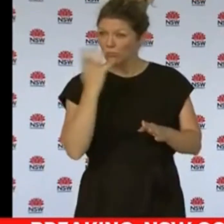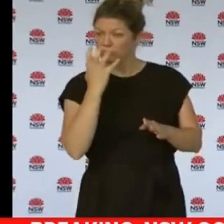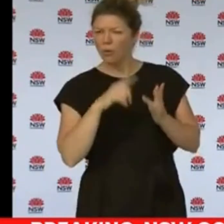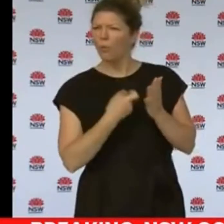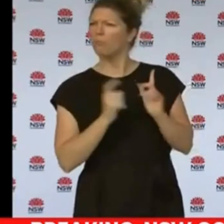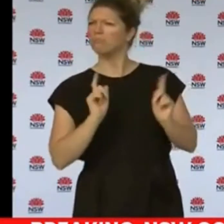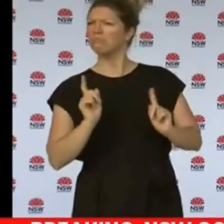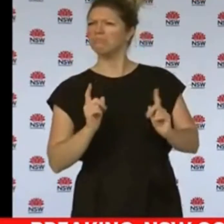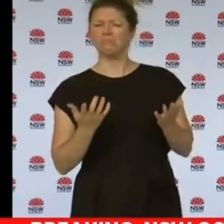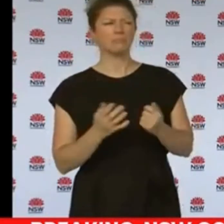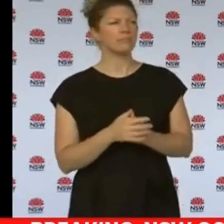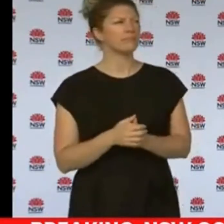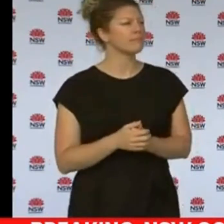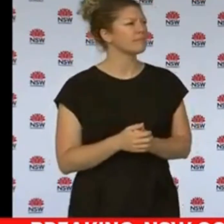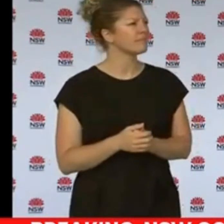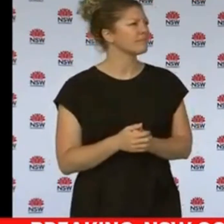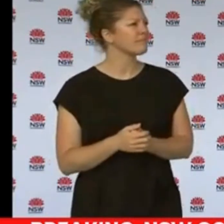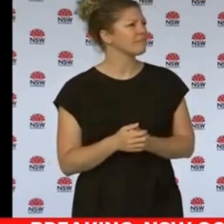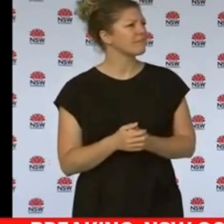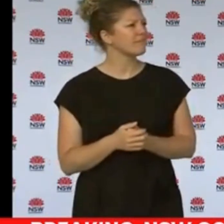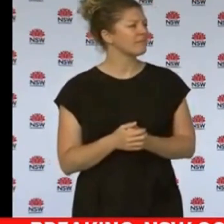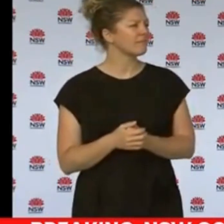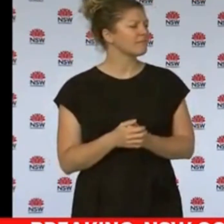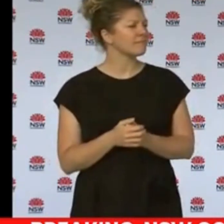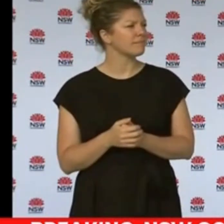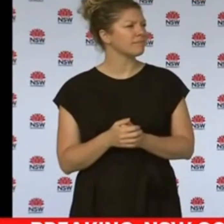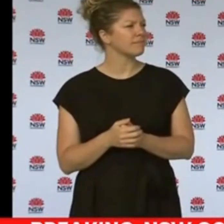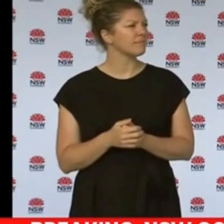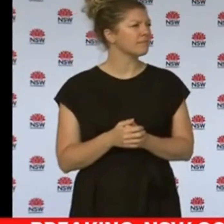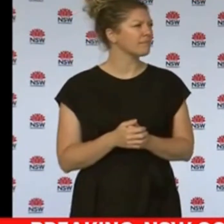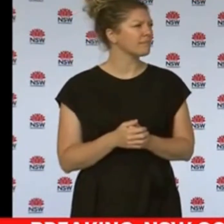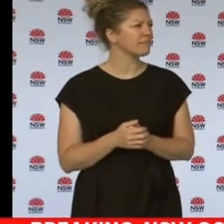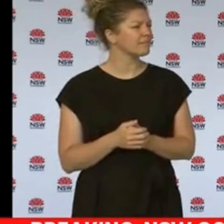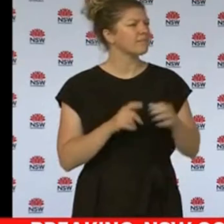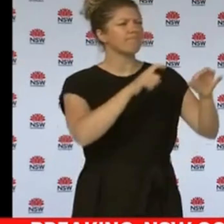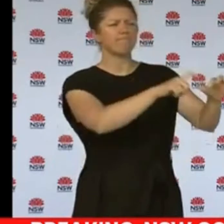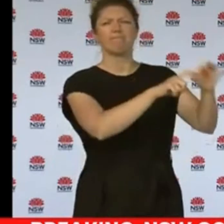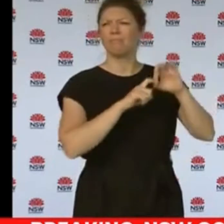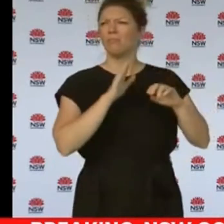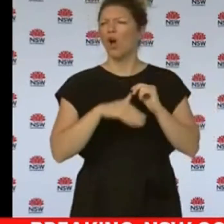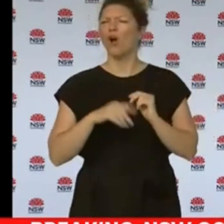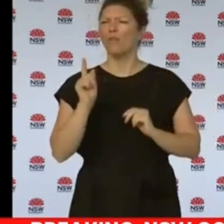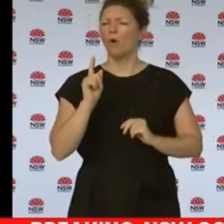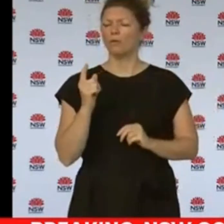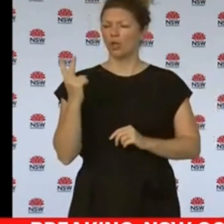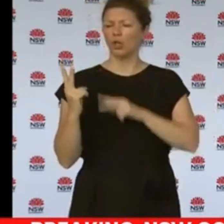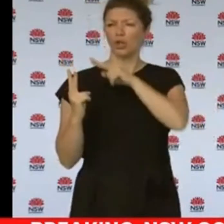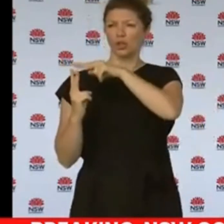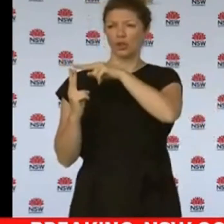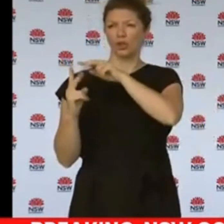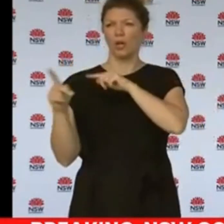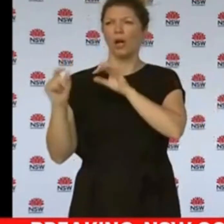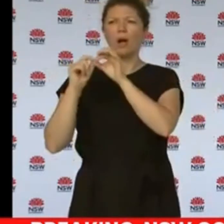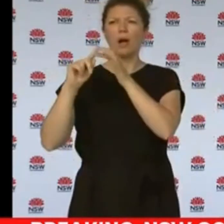cases again. I'm sorry, Dr. Chant. How long ago was the case to which the 2 Berejiklian